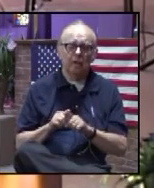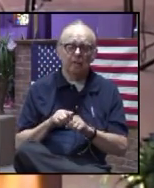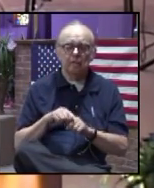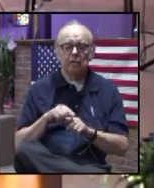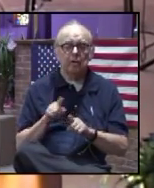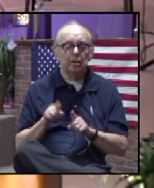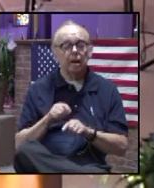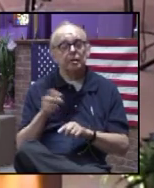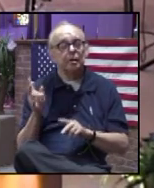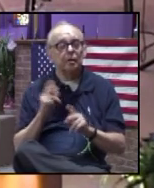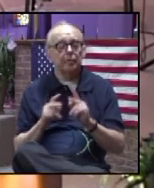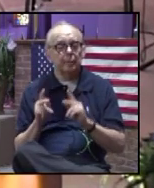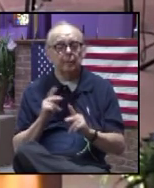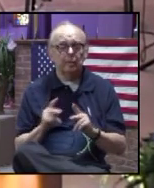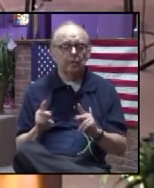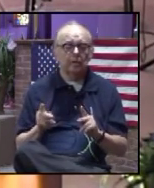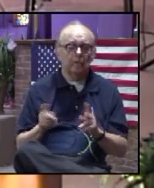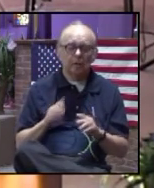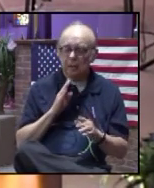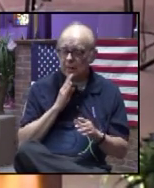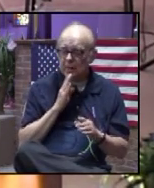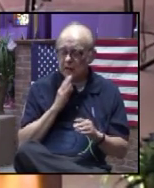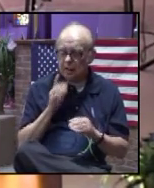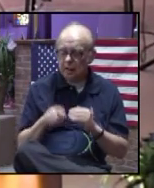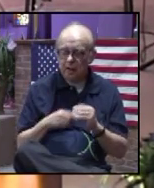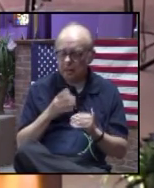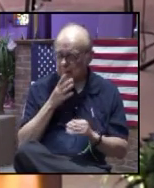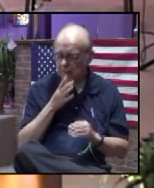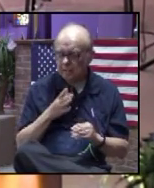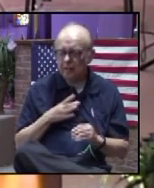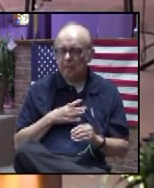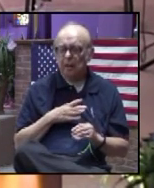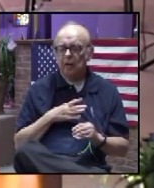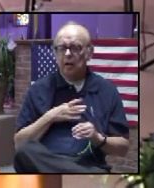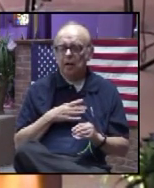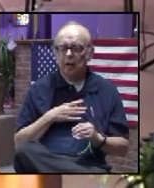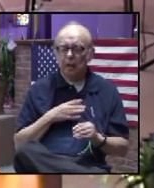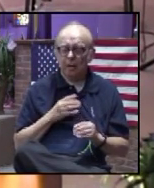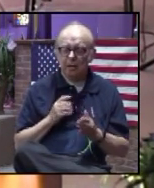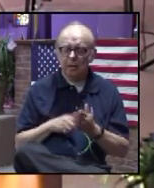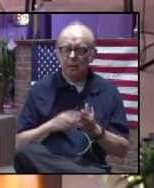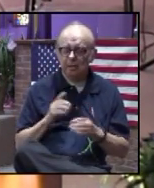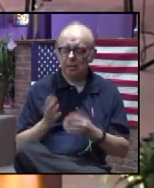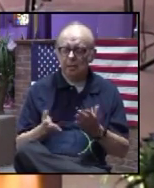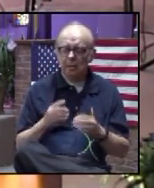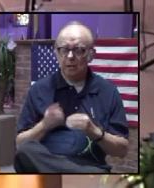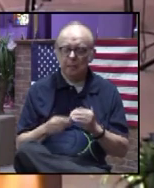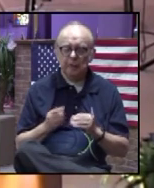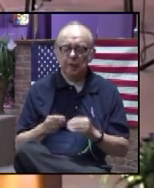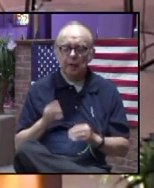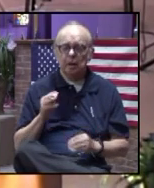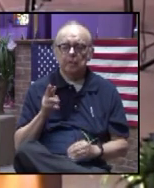others. But when it talks about the women, it probably was mentioned maybe about Mary,